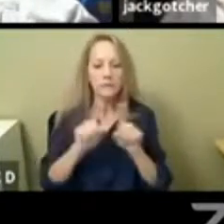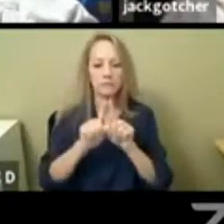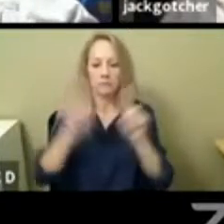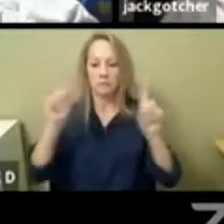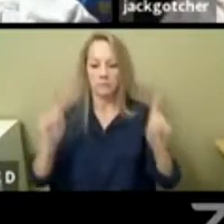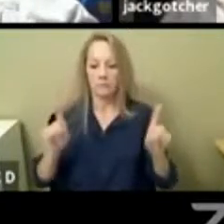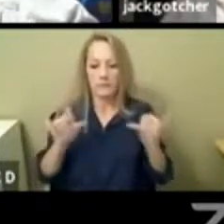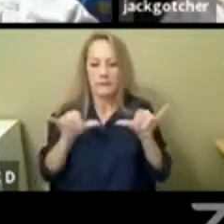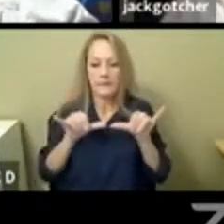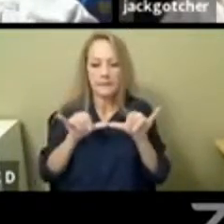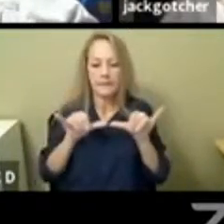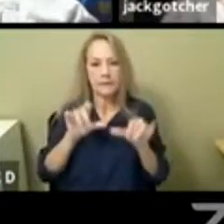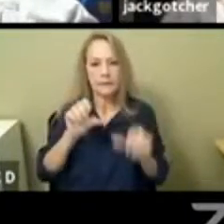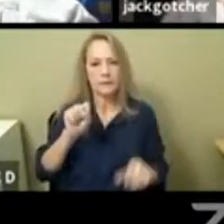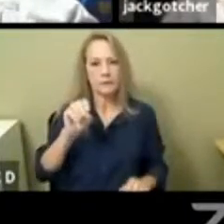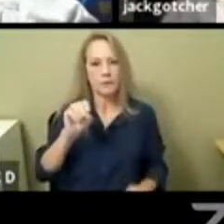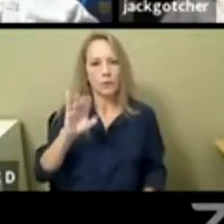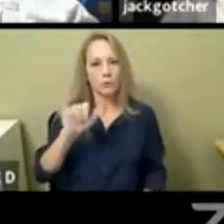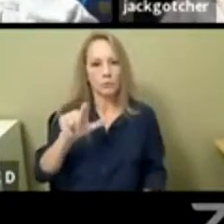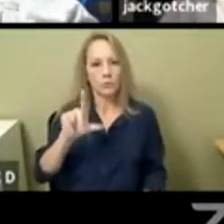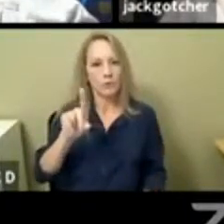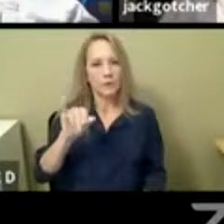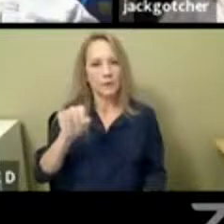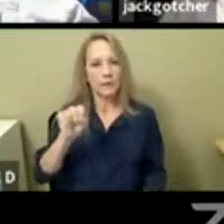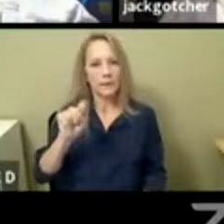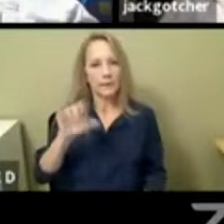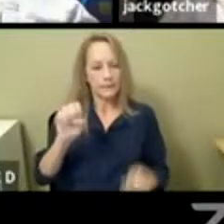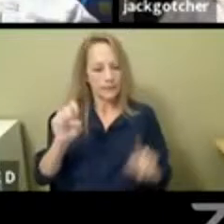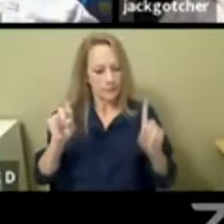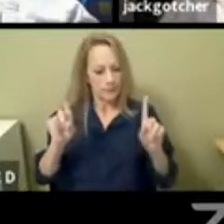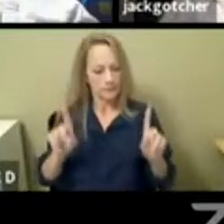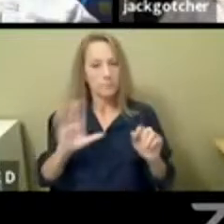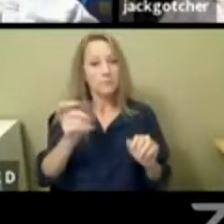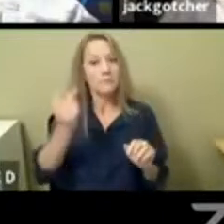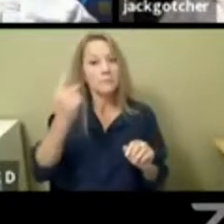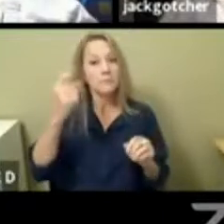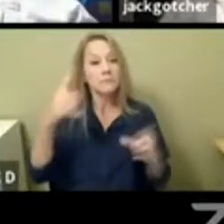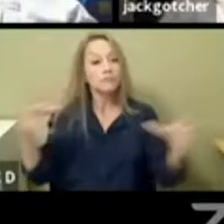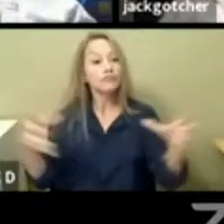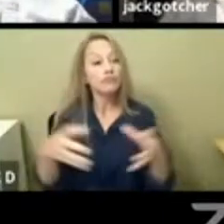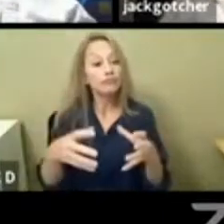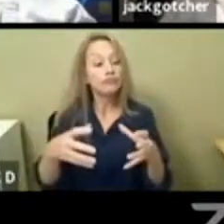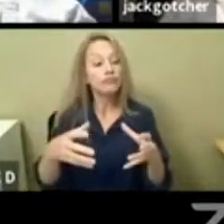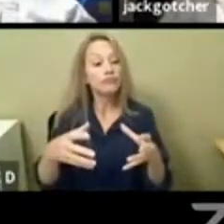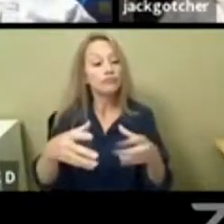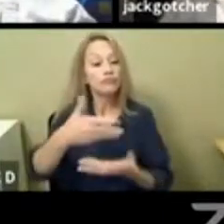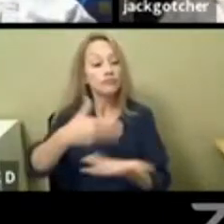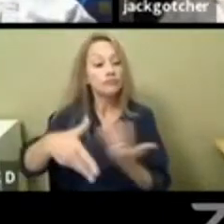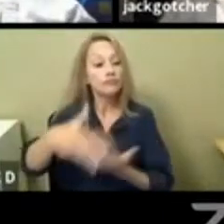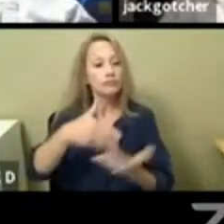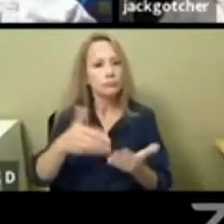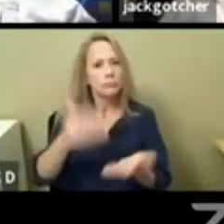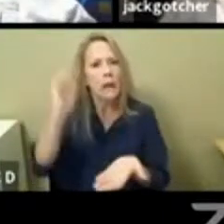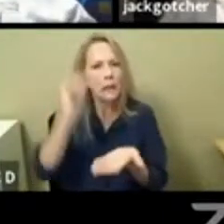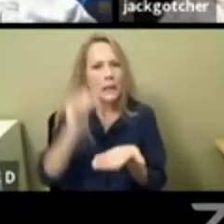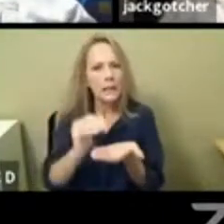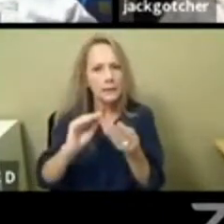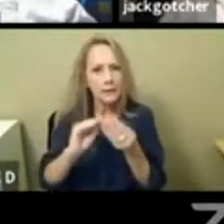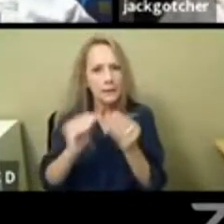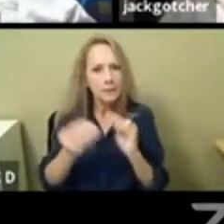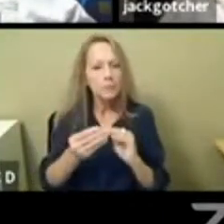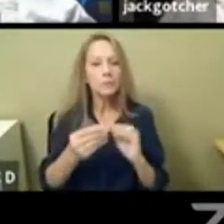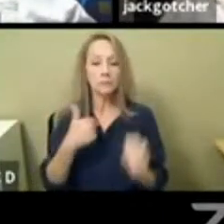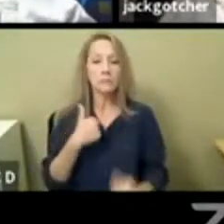to cut down on these private social gatherings. That's what's getting us and everybody else around us. I do travel